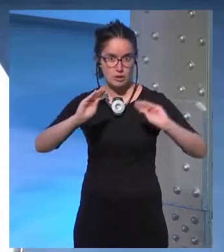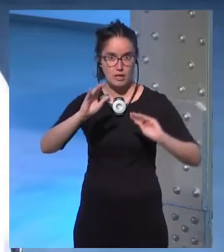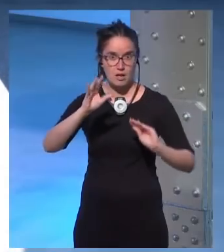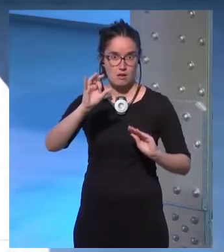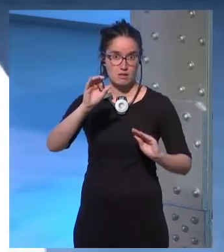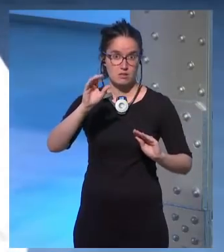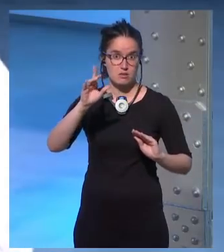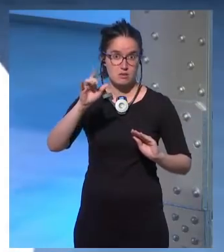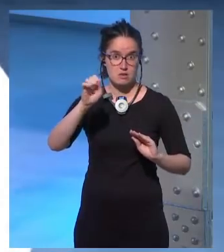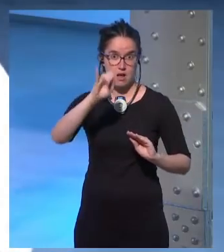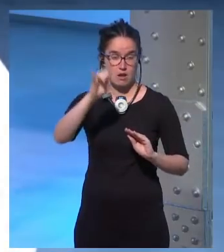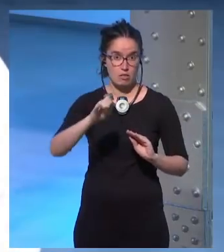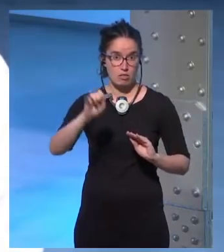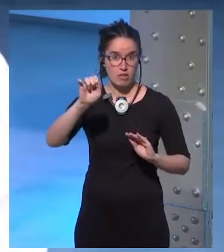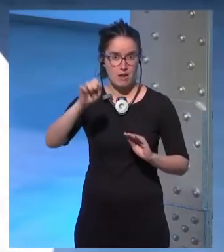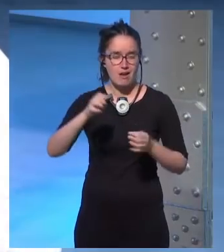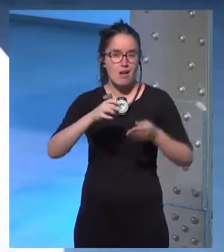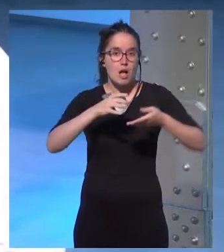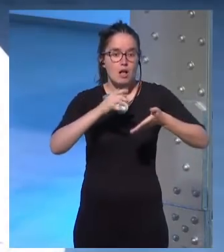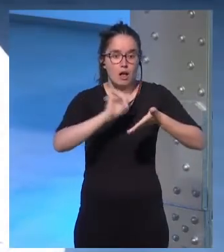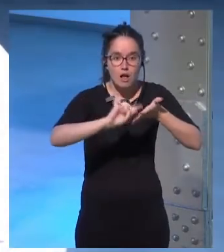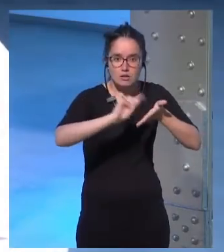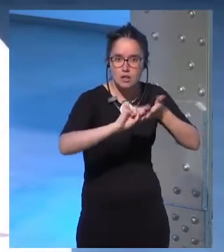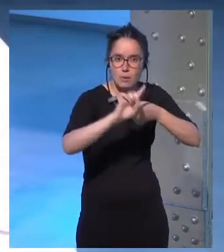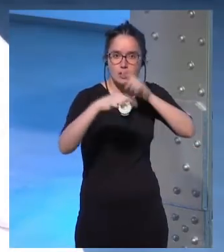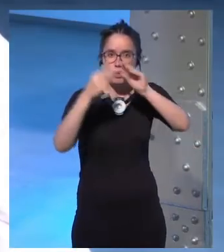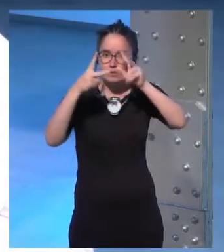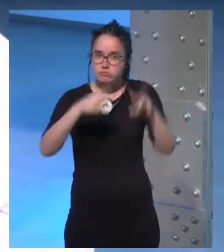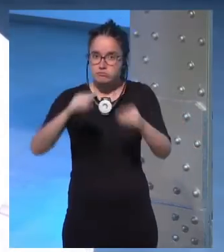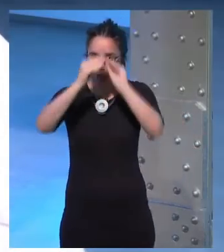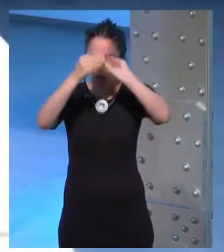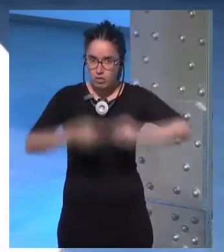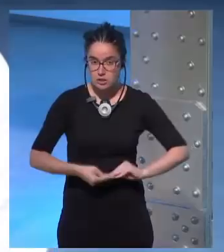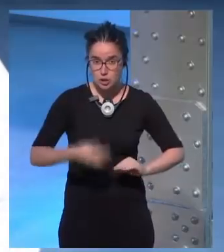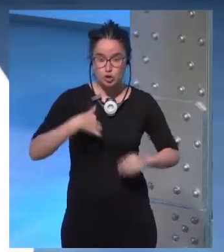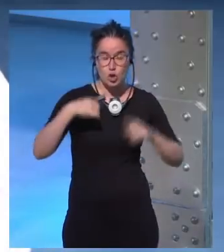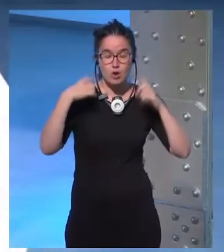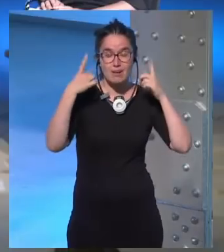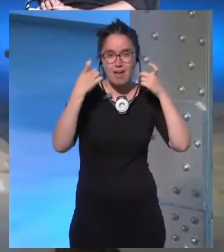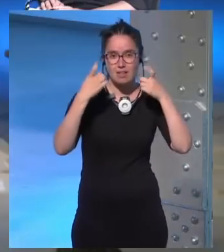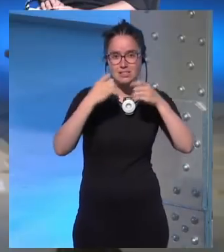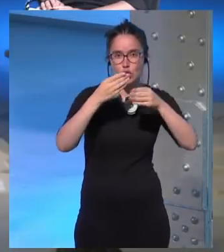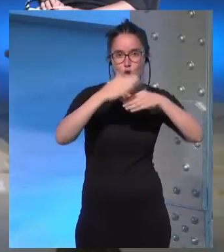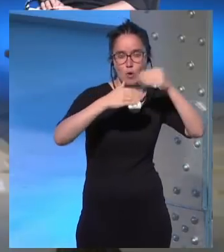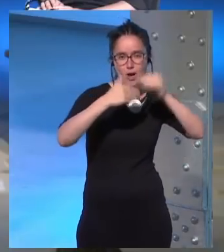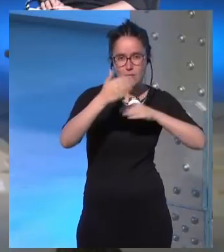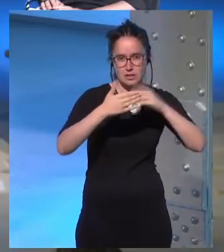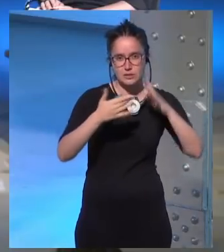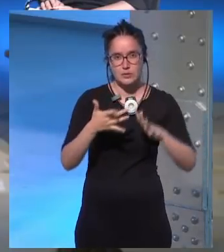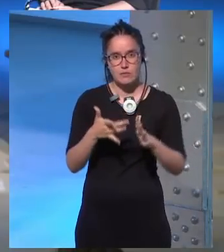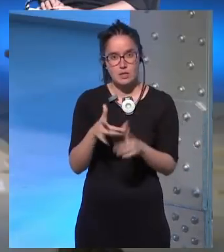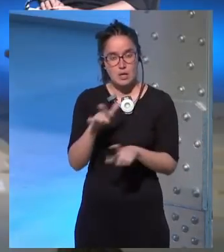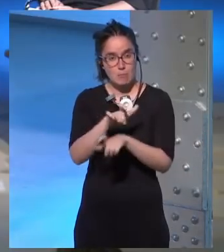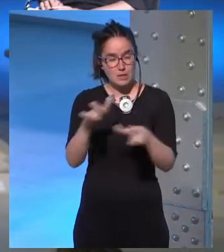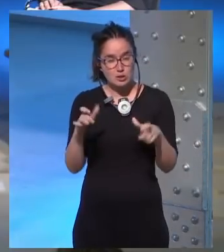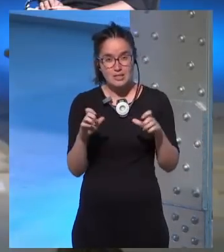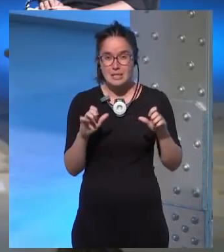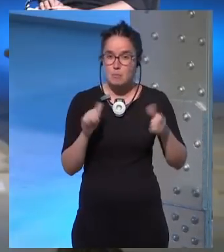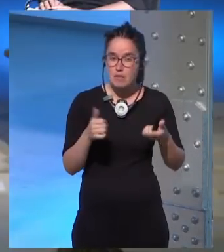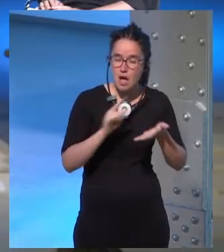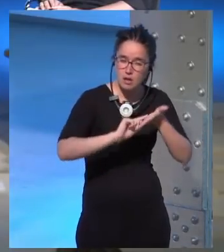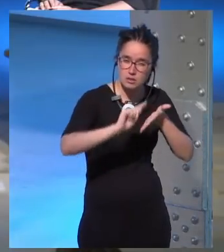layer on that world. Yeah. A mí me pasa igual. I do the same thing, and when I think of all